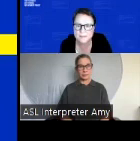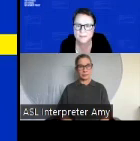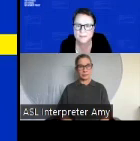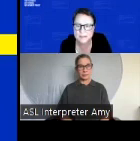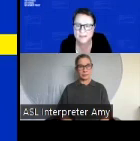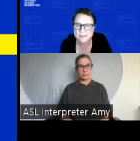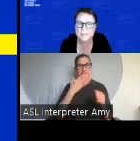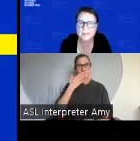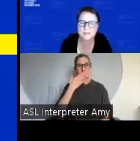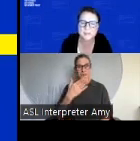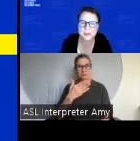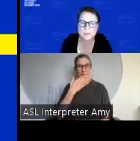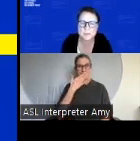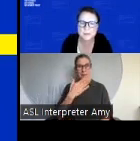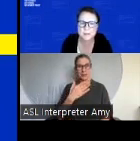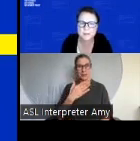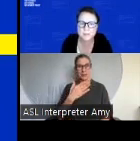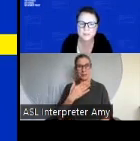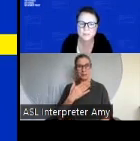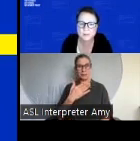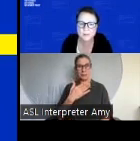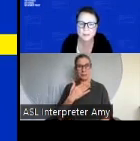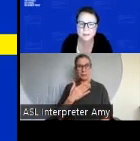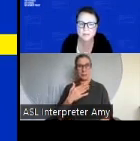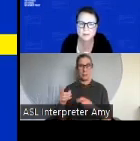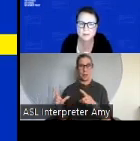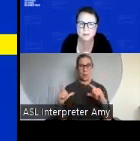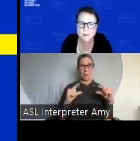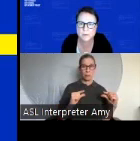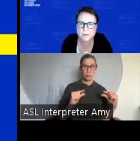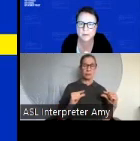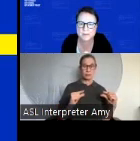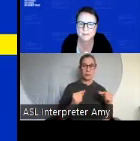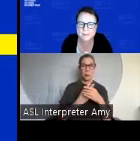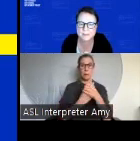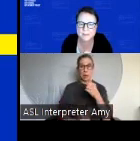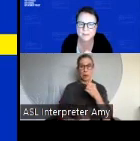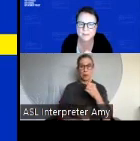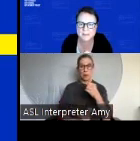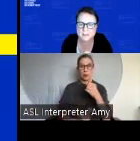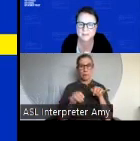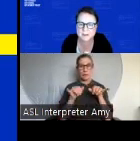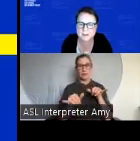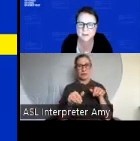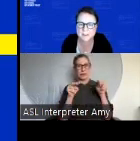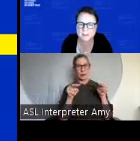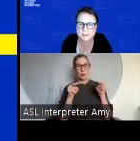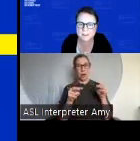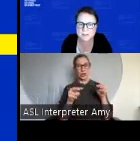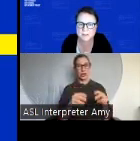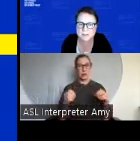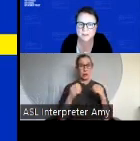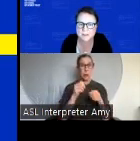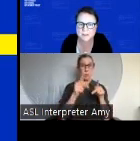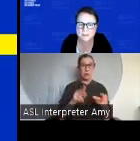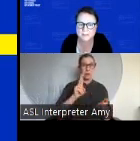Thank you. Thank you. And so I will be taking myself off mic and off video, but I will be behind the scenes checking in to see if there are any additional